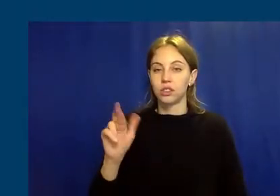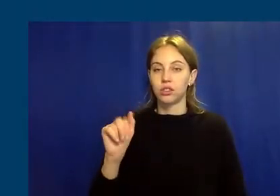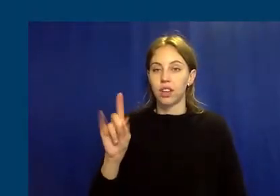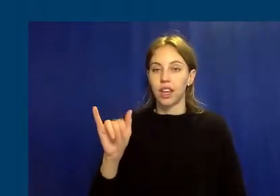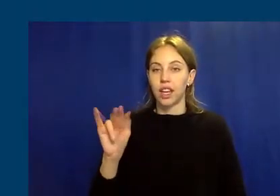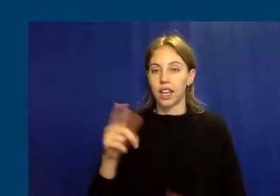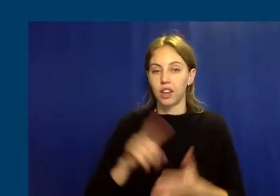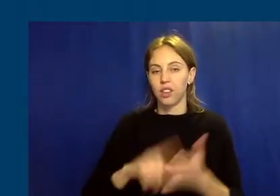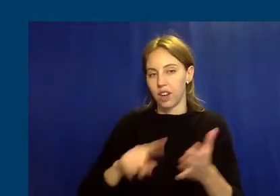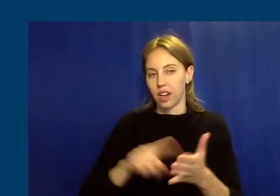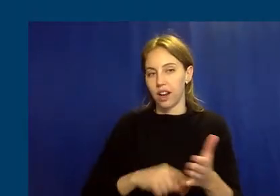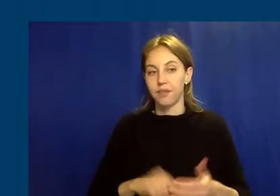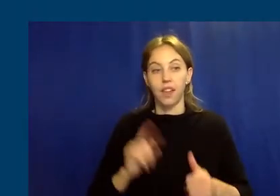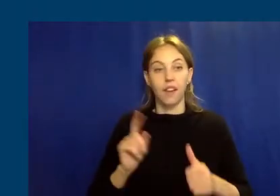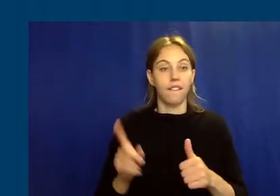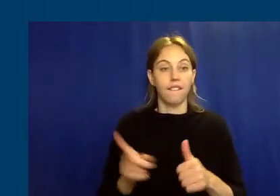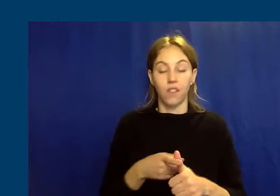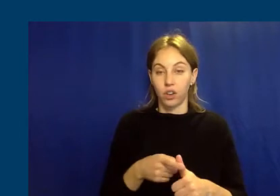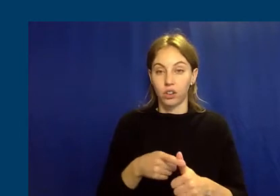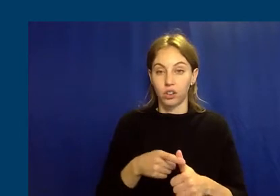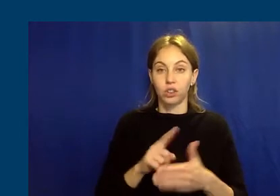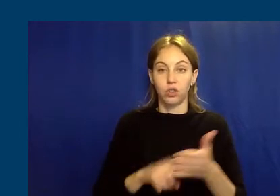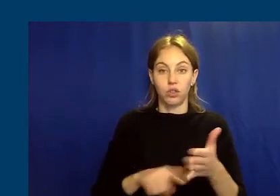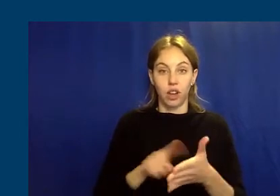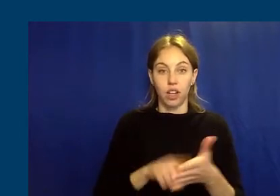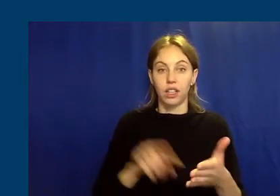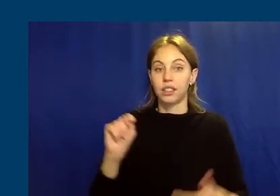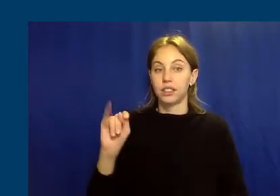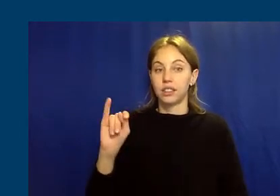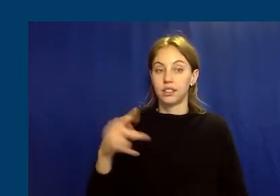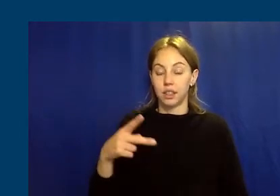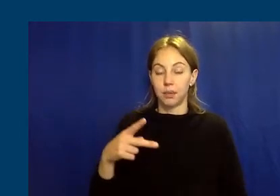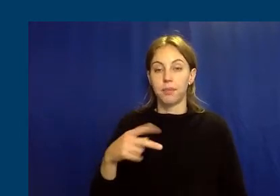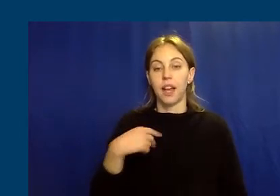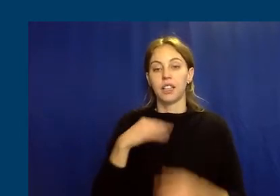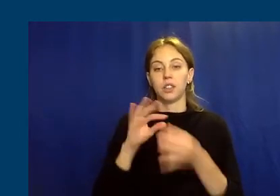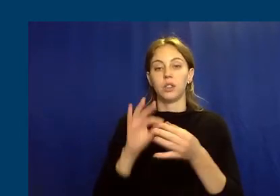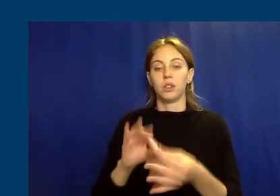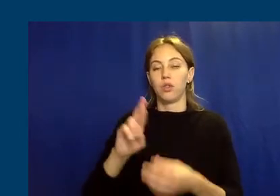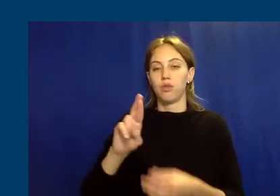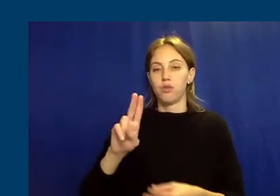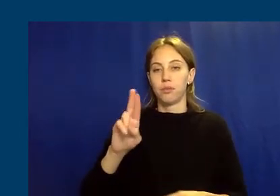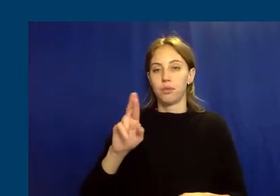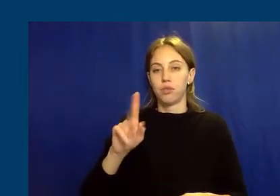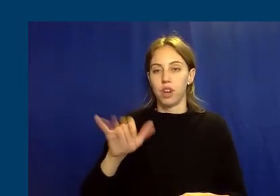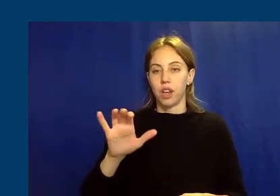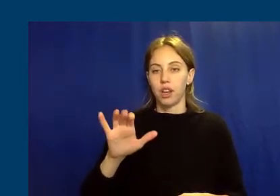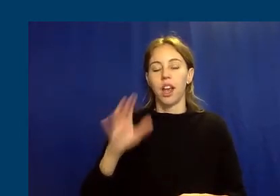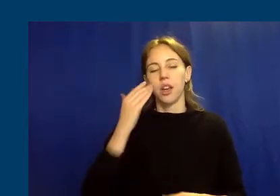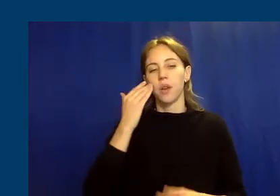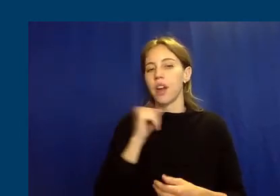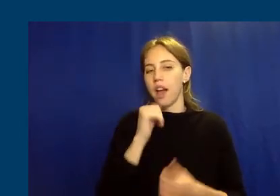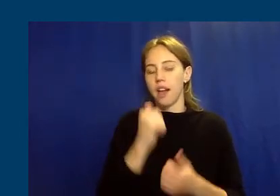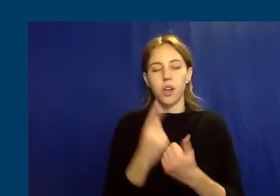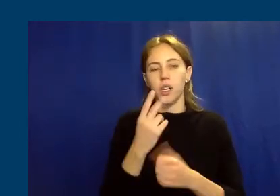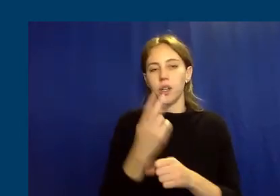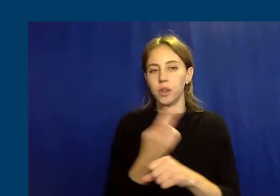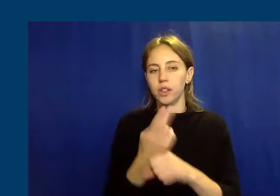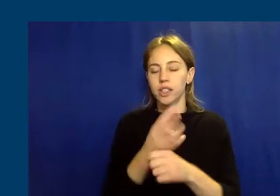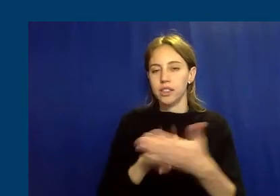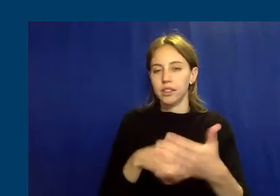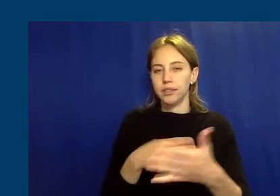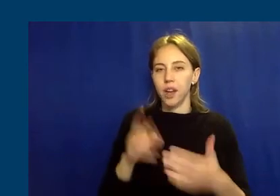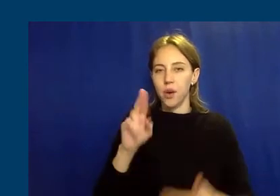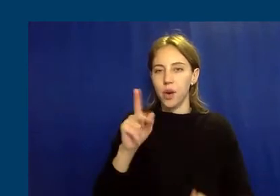All right, the number one tip that I have for you on grading has to do with rubrics. And I know not everybody uses rubrics, but for those of you who